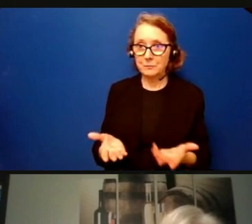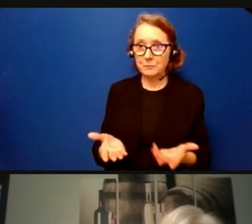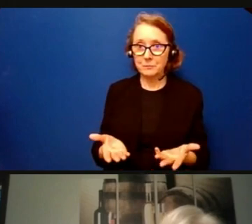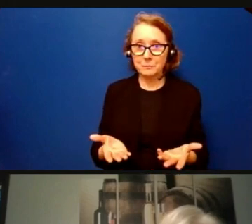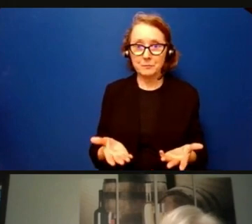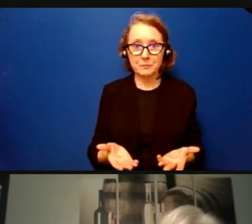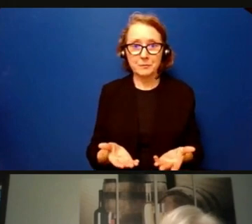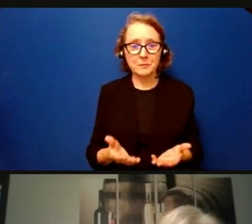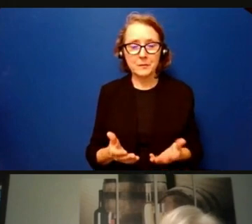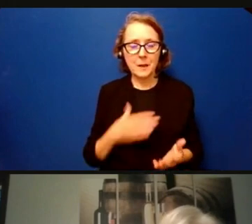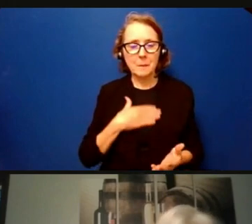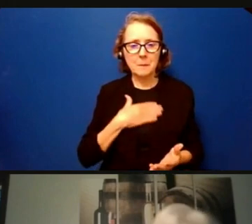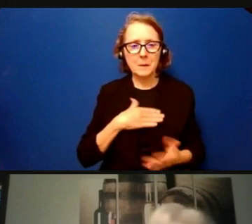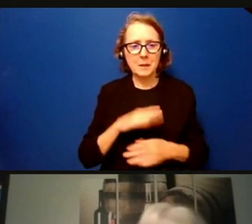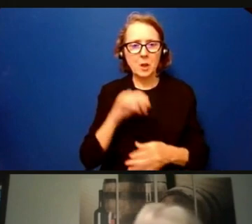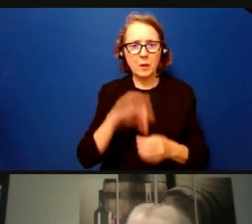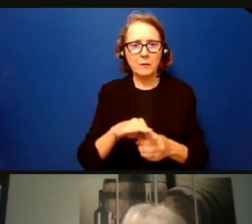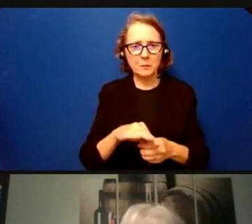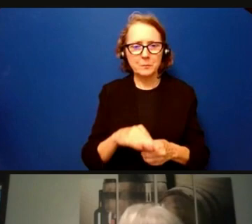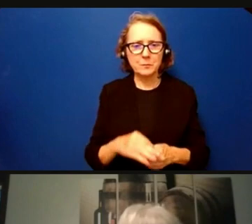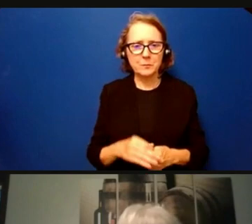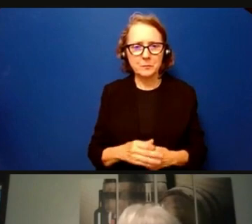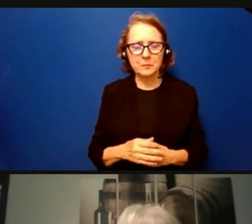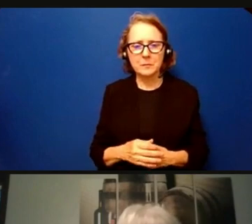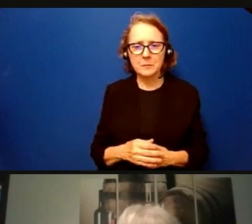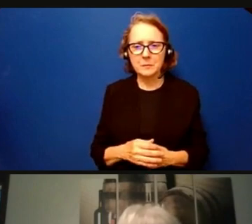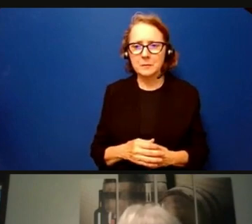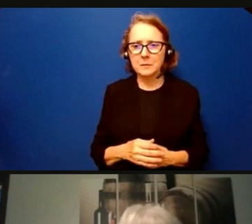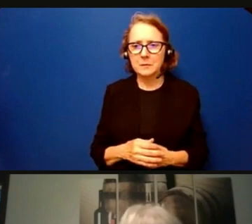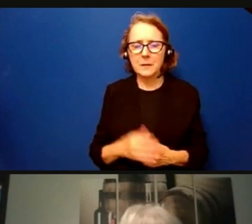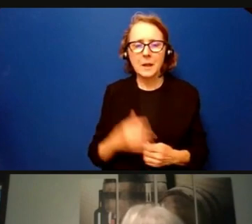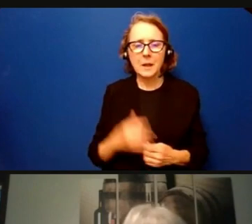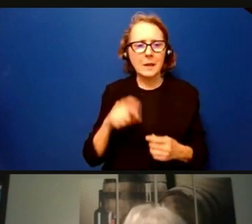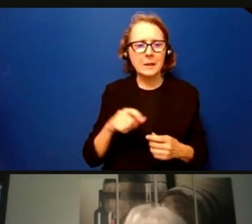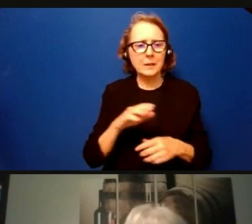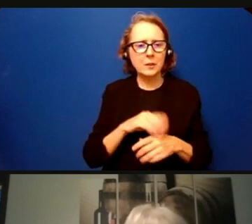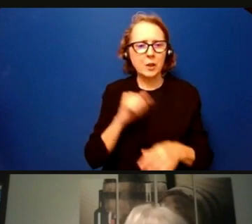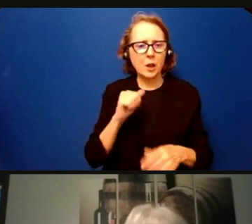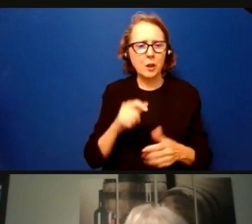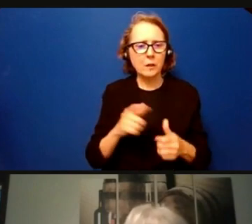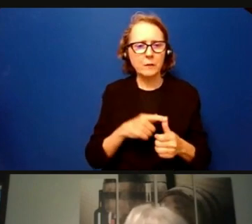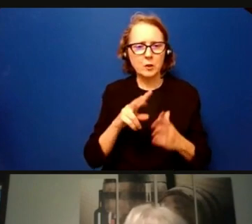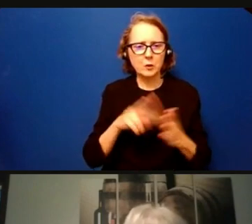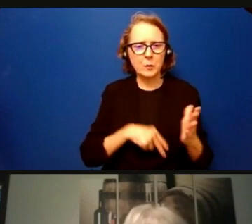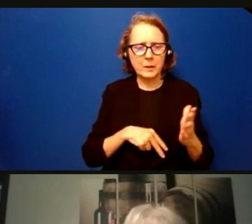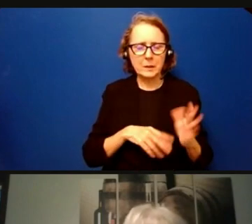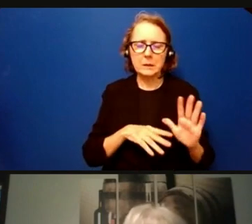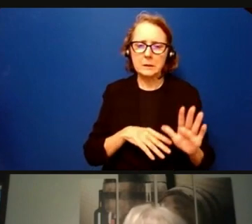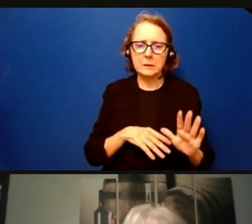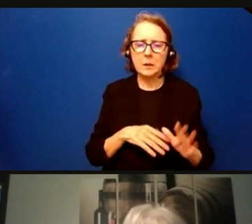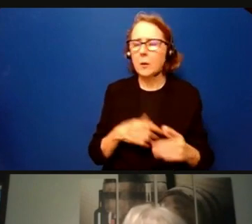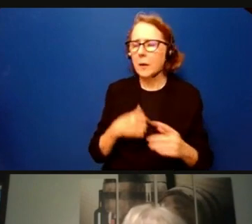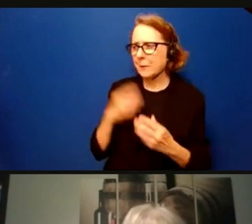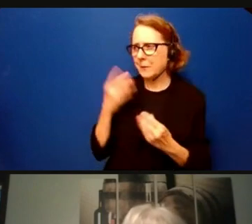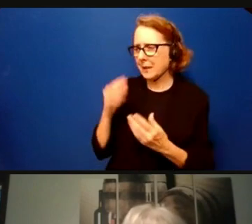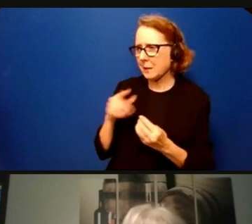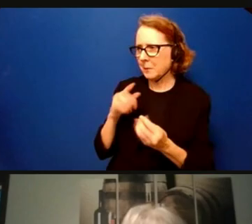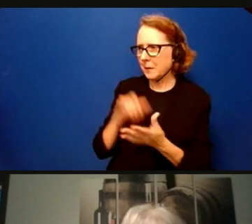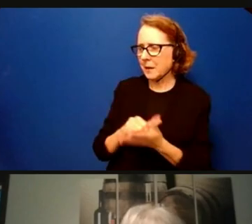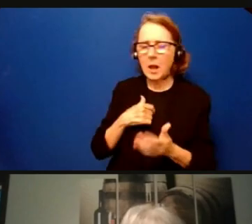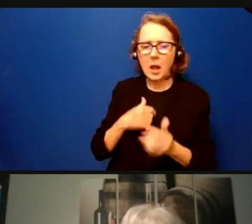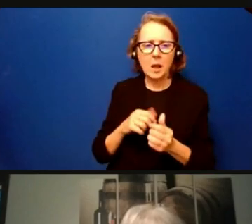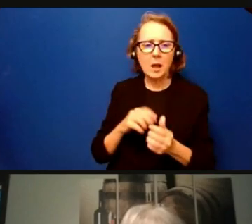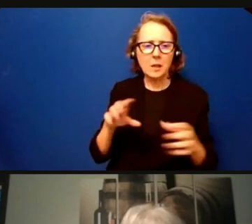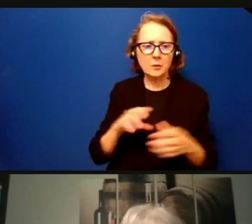Will the recorder please call the roll? And actually, I need to call the first reading. So that's what I was thinking. And then I'll just follow that up